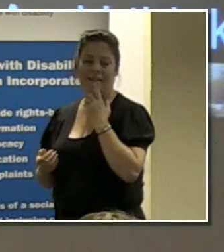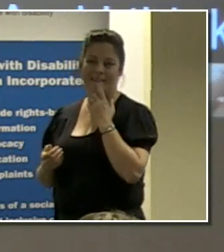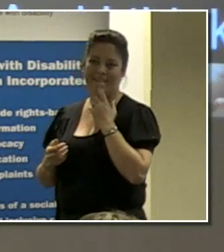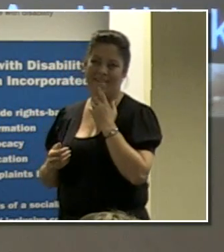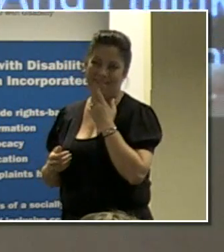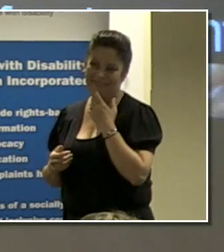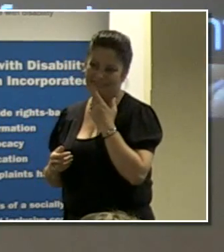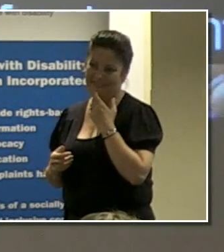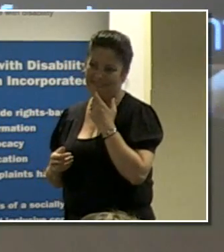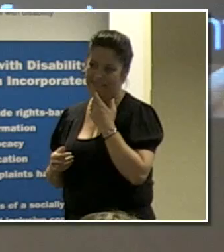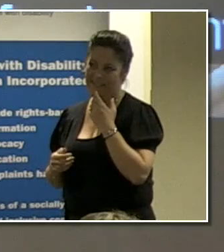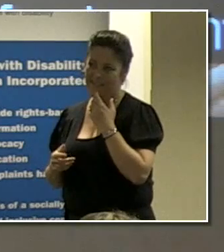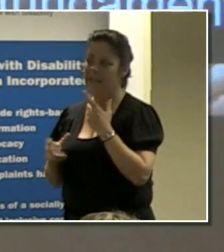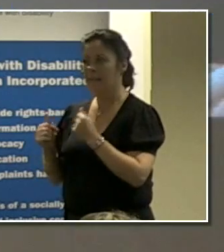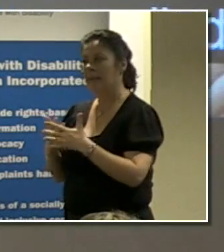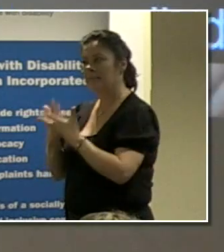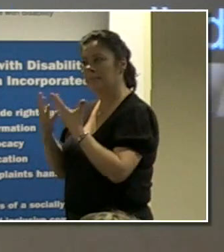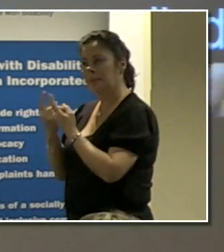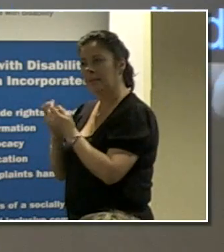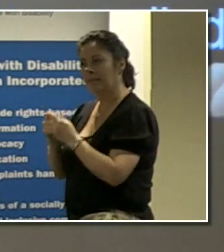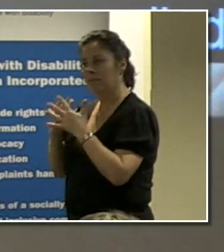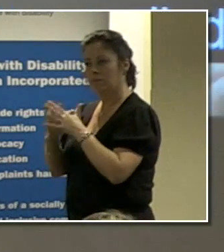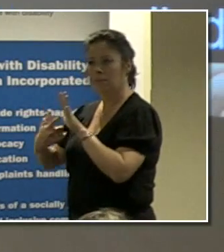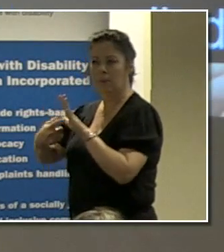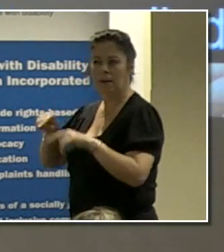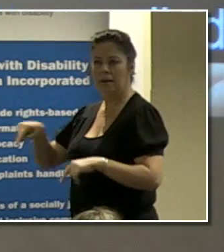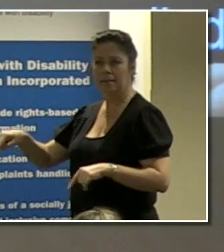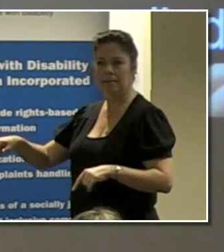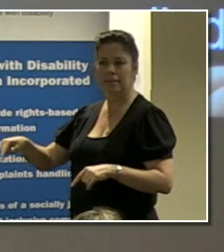be reconciled with WA.